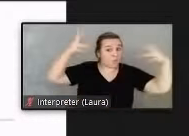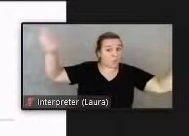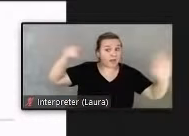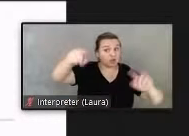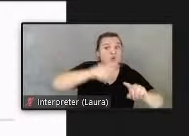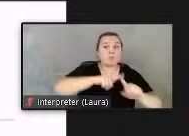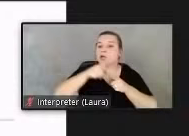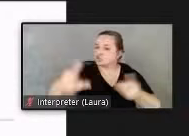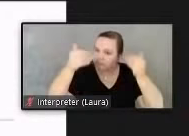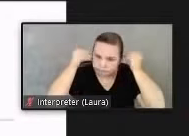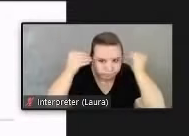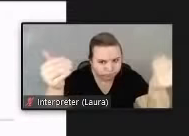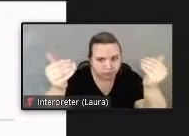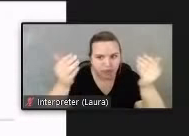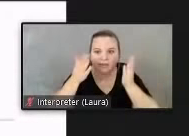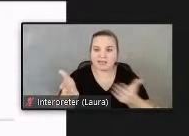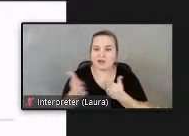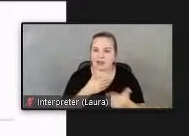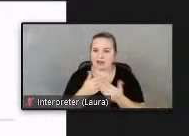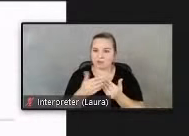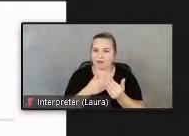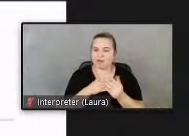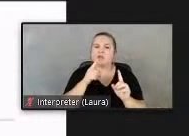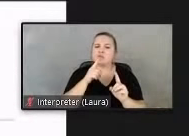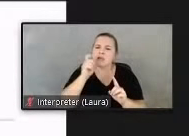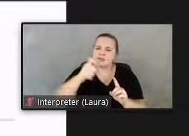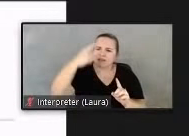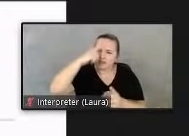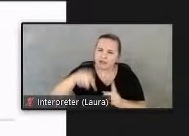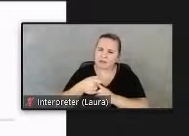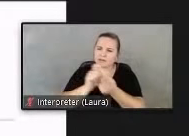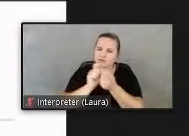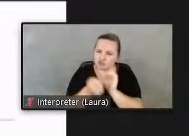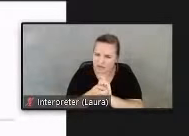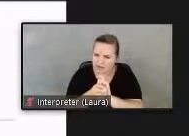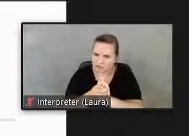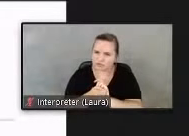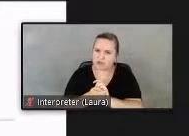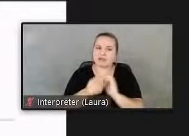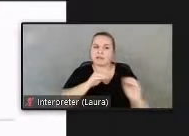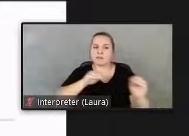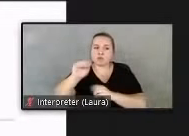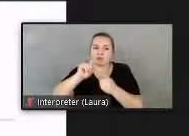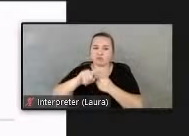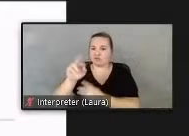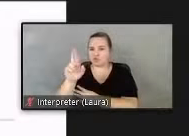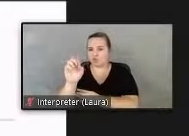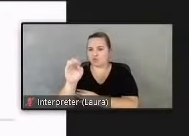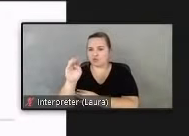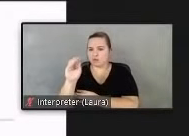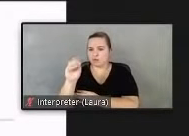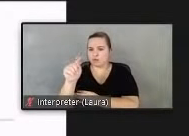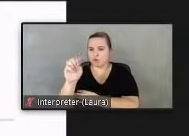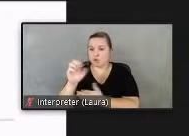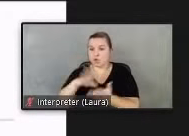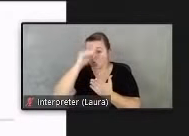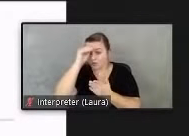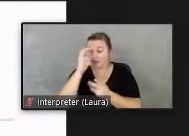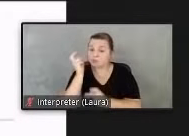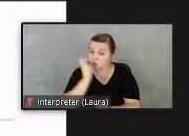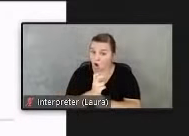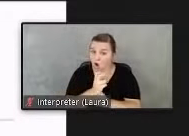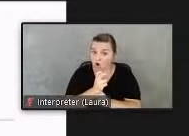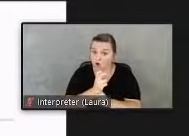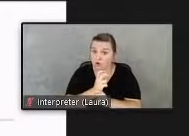them anyway. But you have to think about this, the change, and then we're moving to remote learning. It was hard, but at least this past